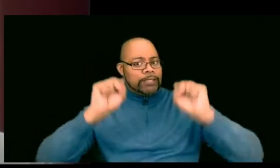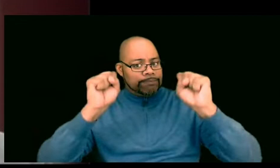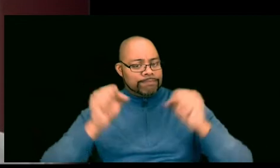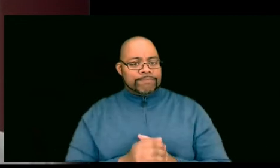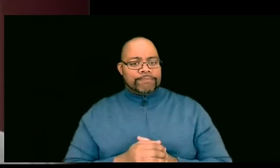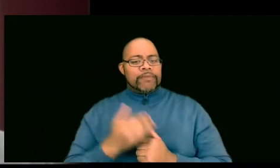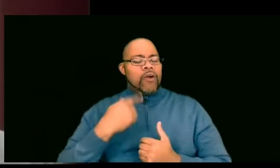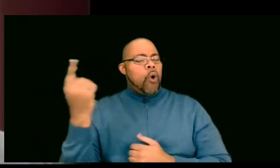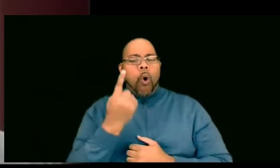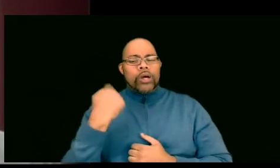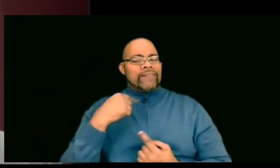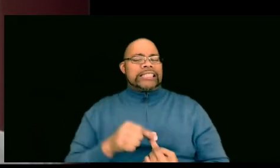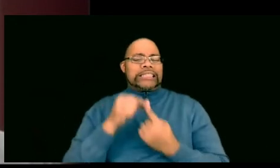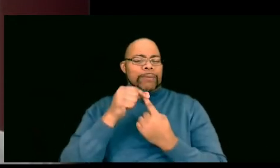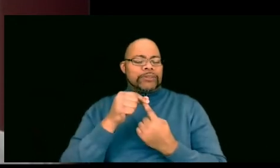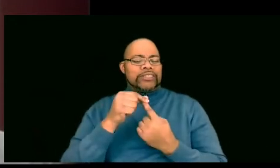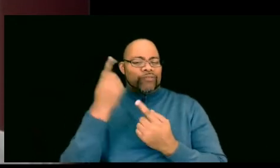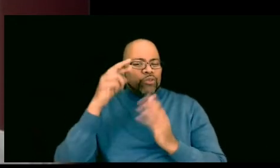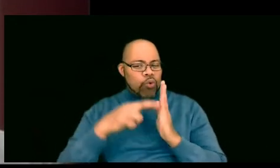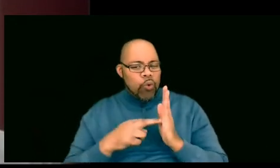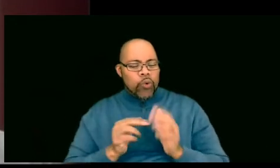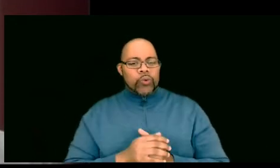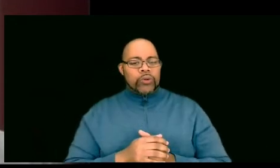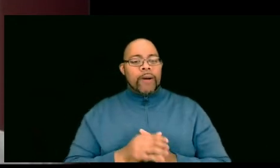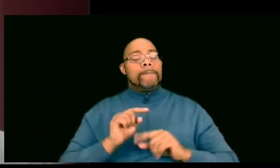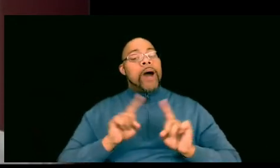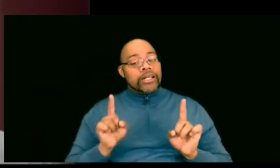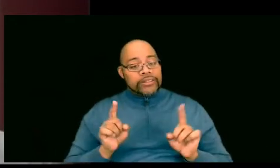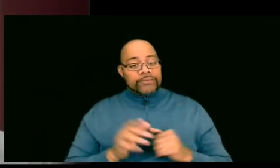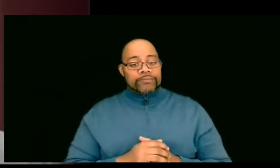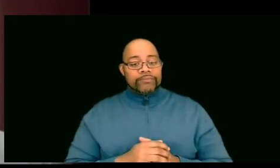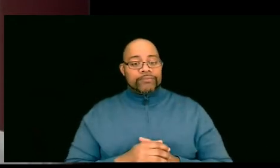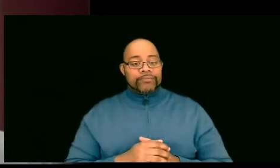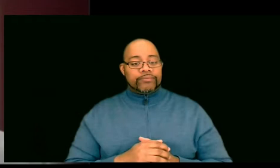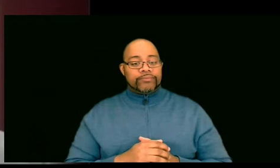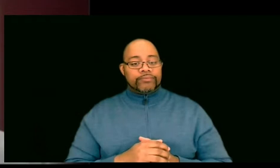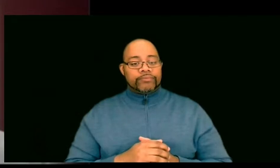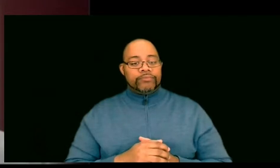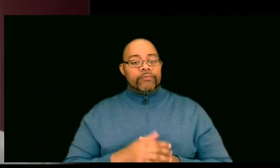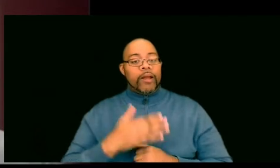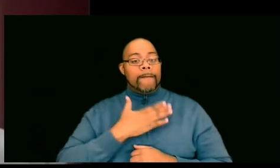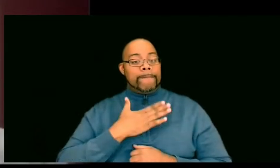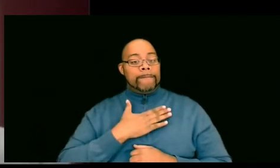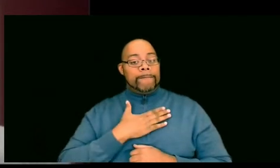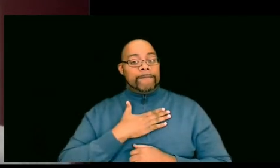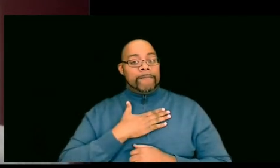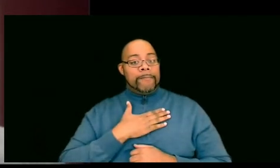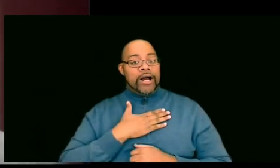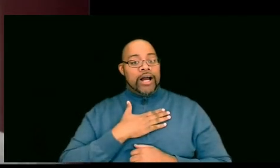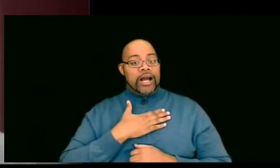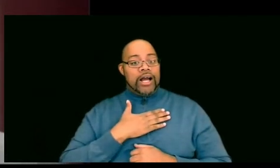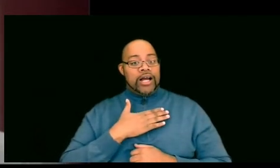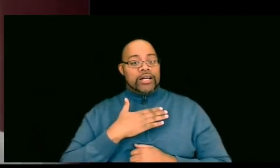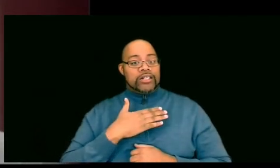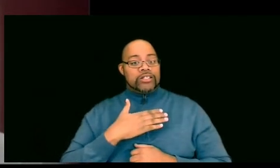could obtain. There were always exceptions to the rules. However, my coming out